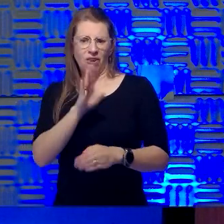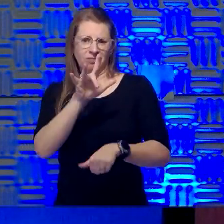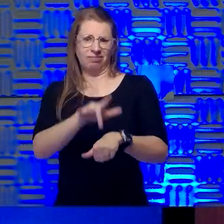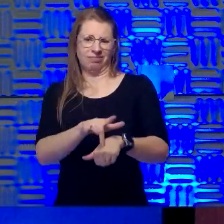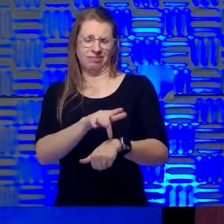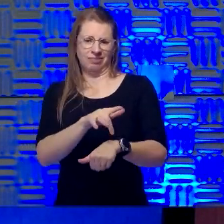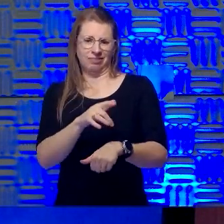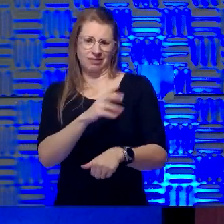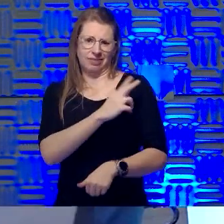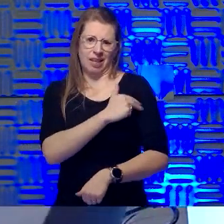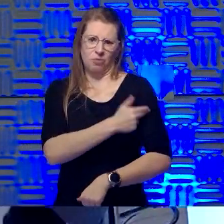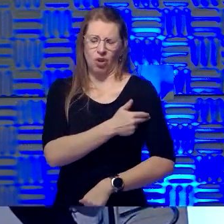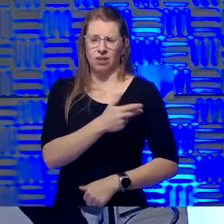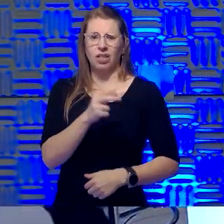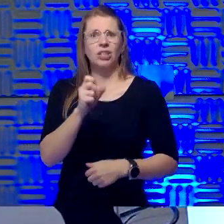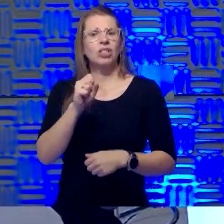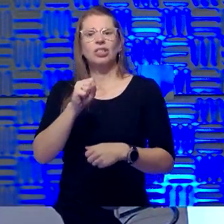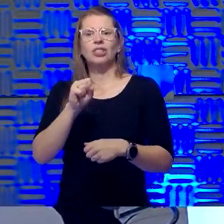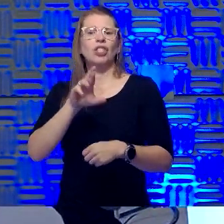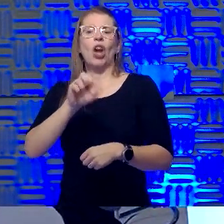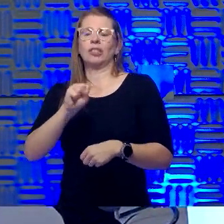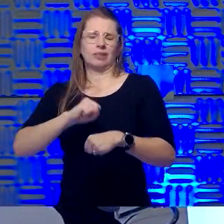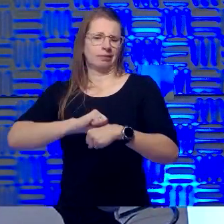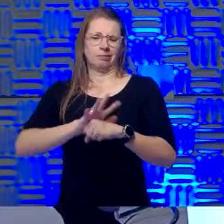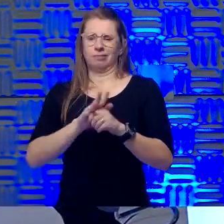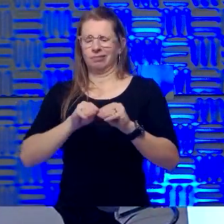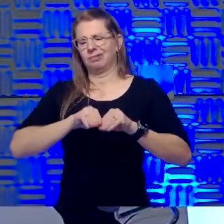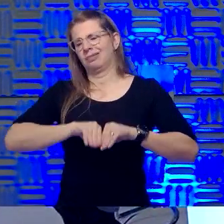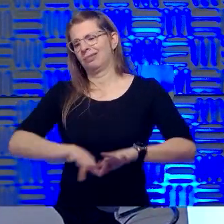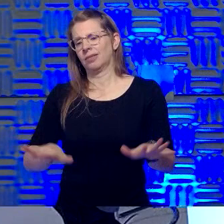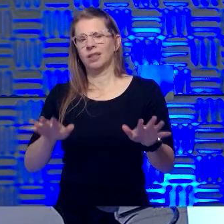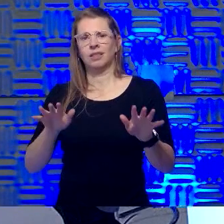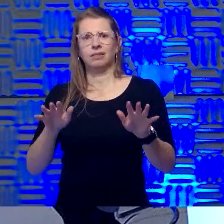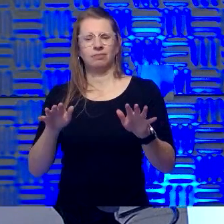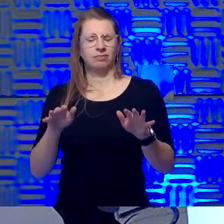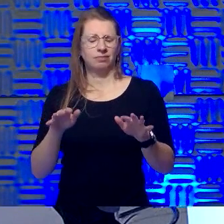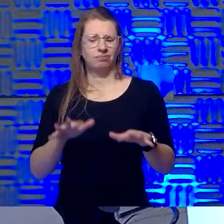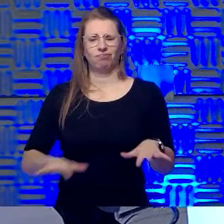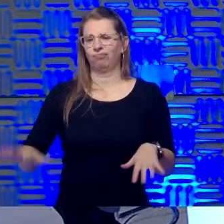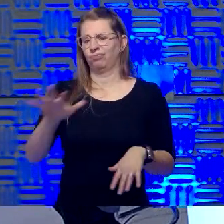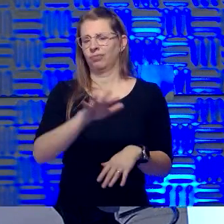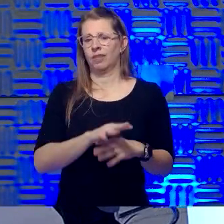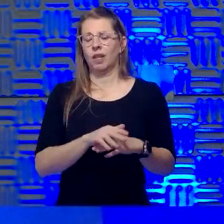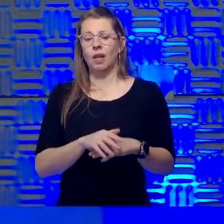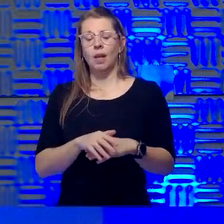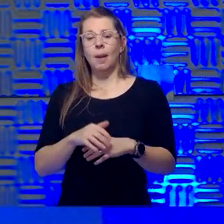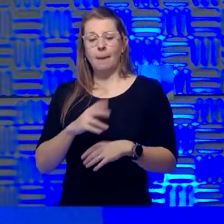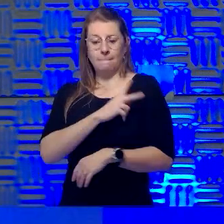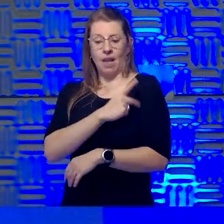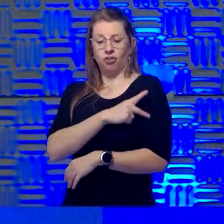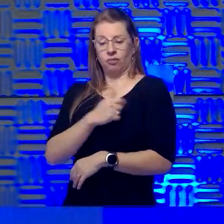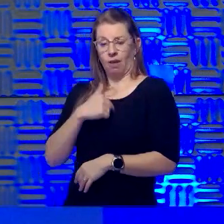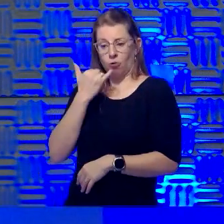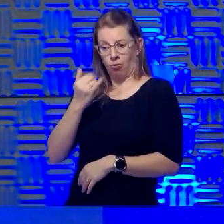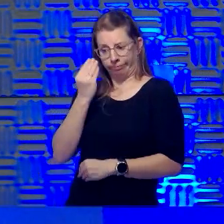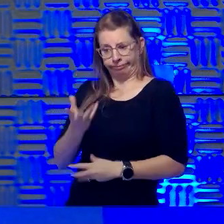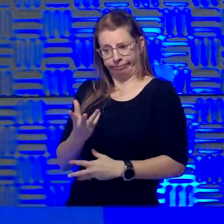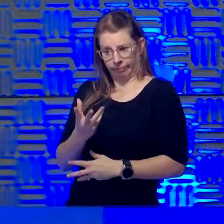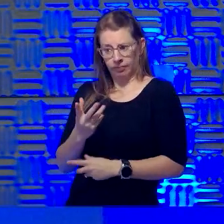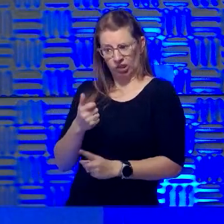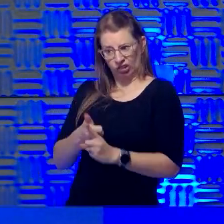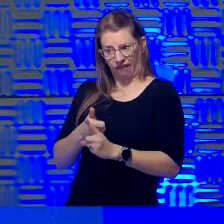it's everywhere. It's out there, yeah. And a couple of the patients that I had to call initially to say that they had it, I